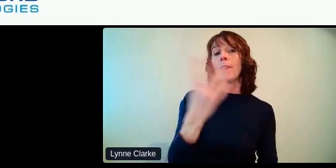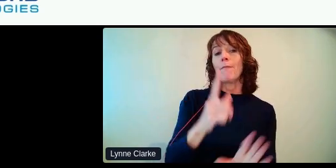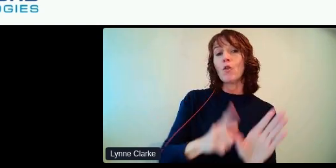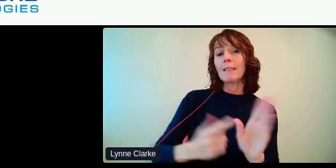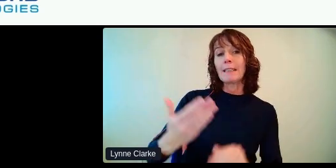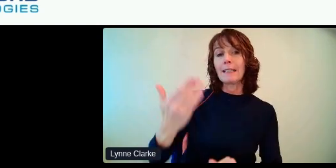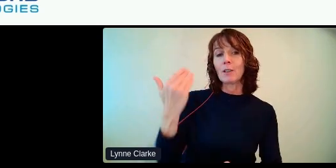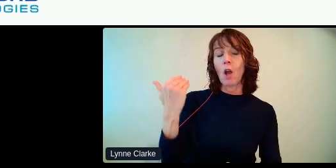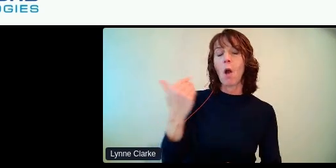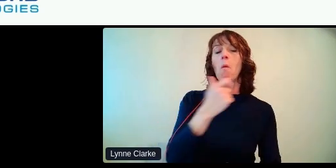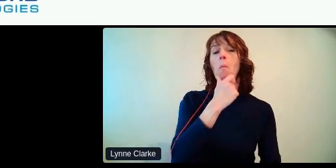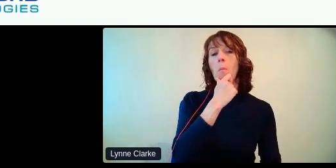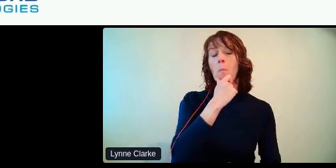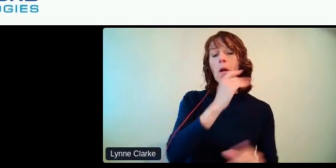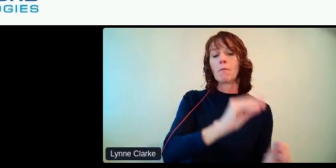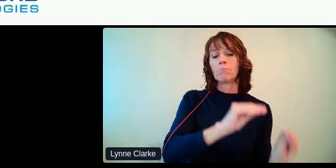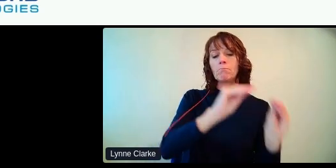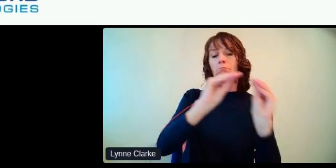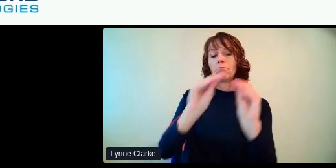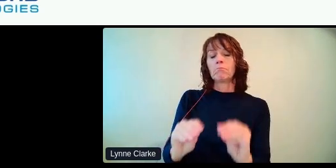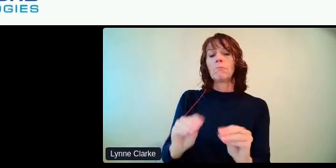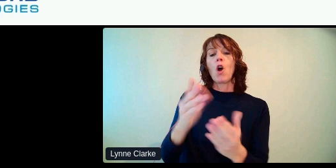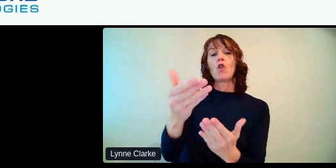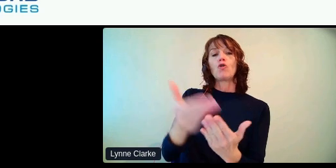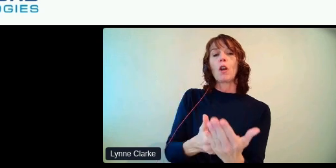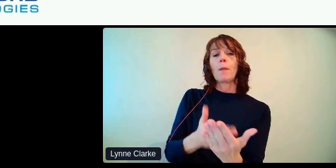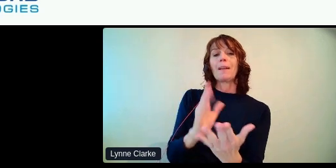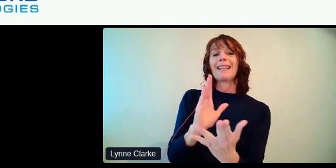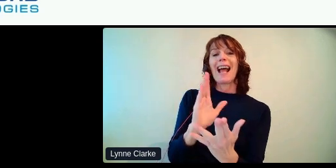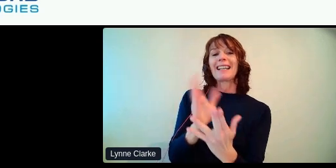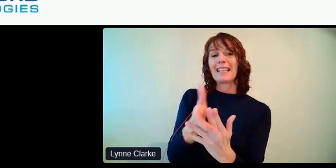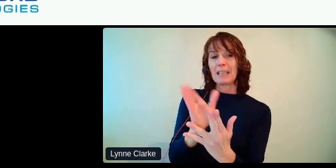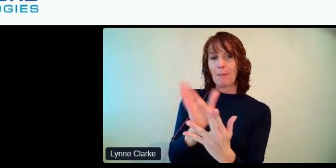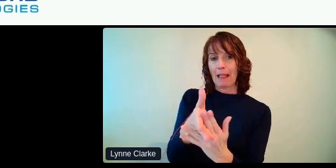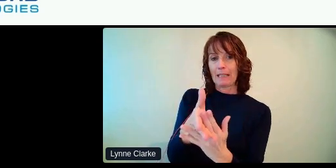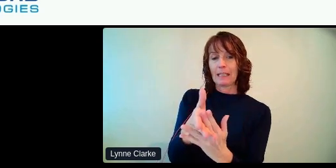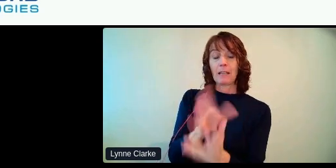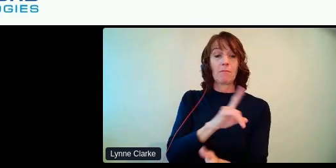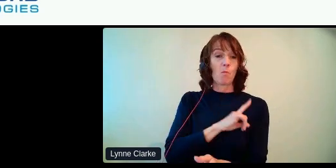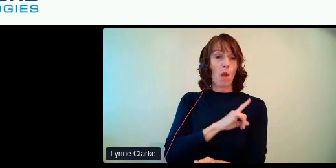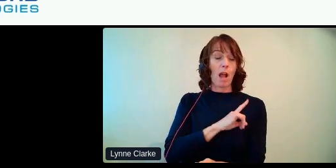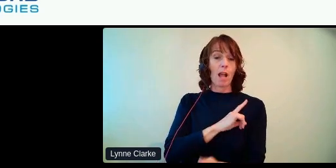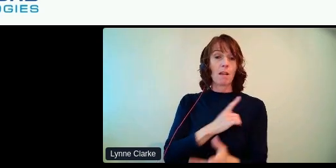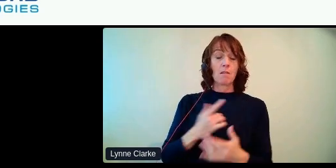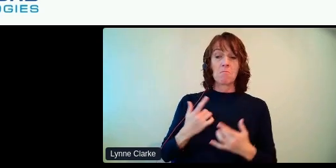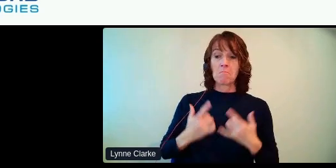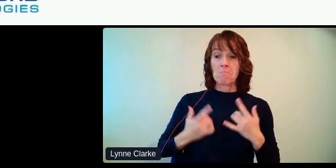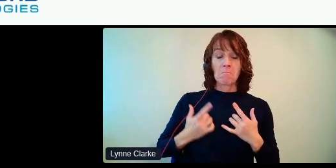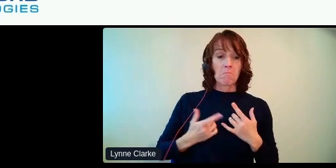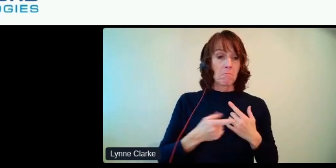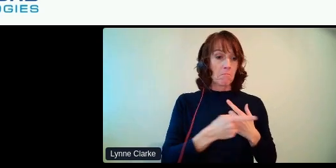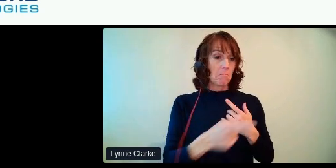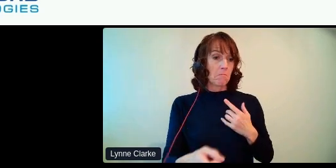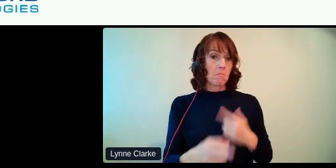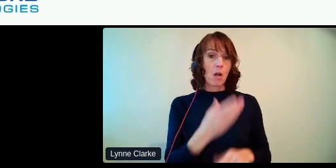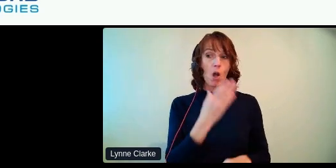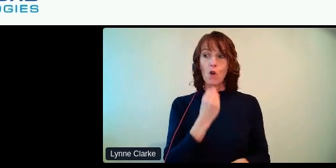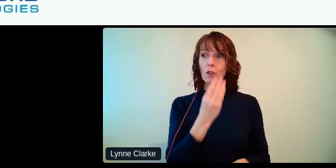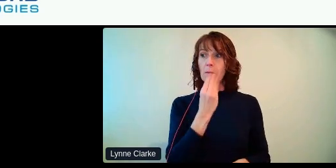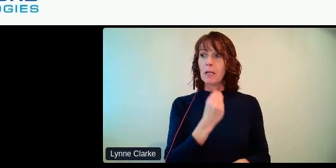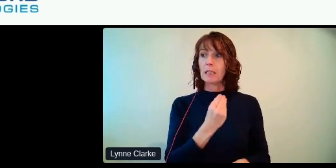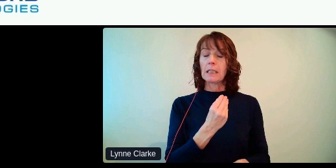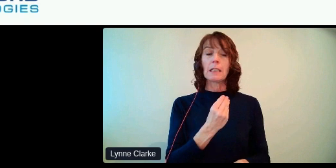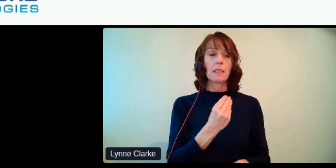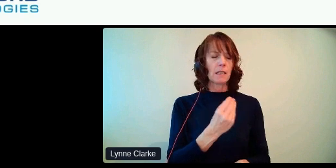to move into the document accessibility space, mainly motivated by the fact that a number of our customers had begun to ask